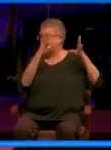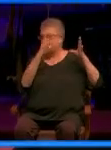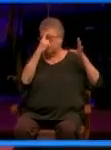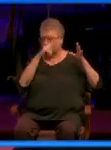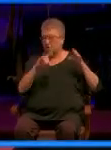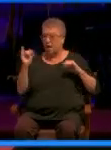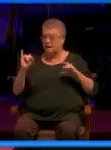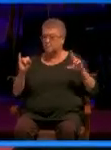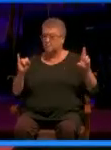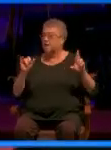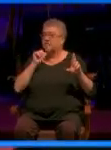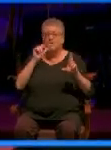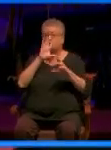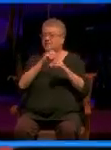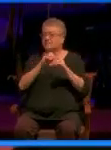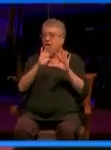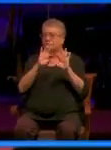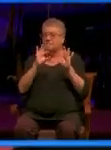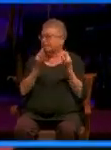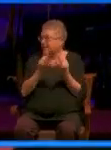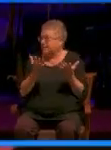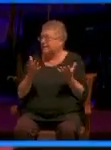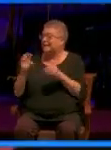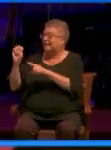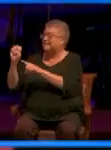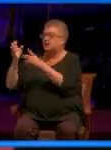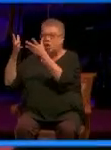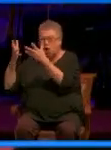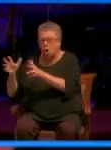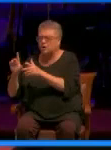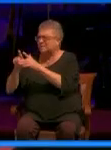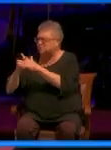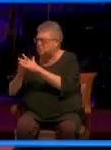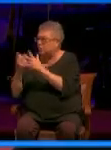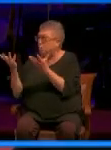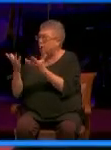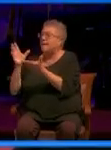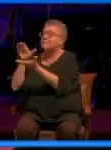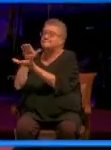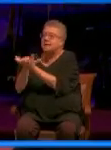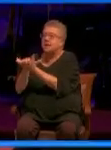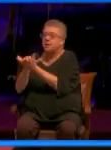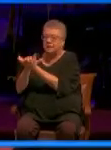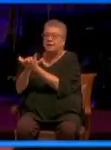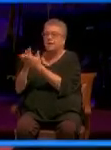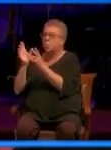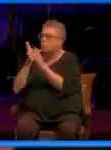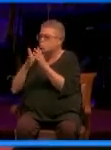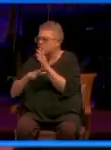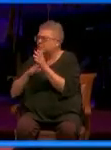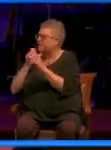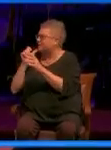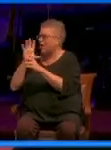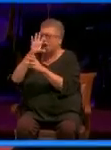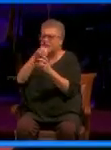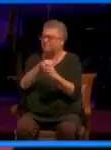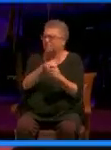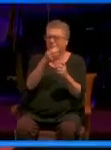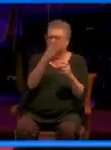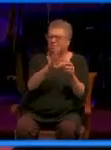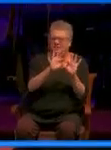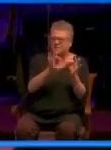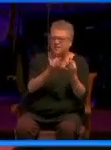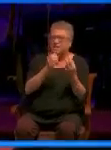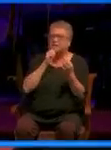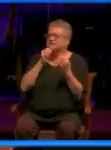part of God's family. So Esau has already started marrying outside of God's family, right? We talked about this a few weeks ago. This is not a